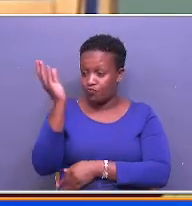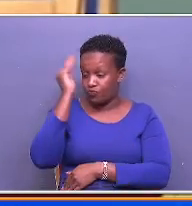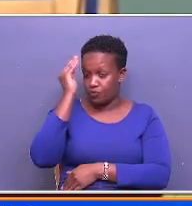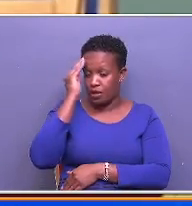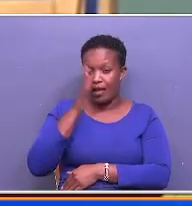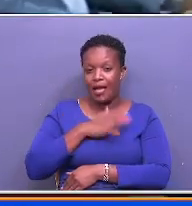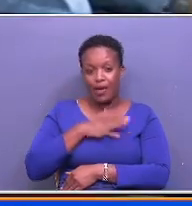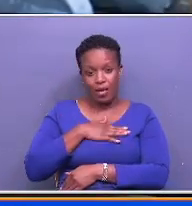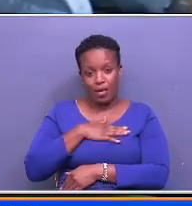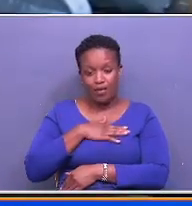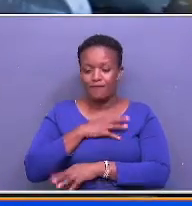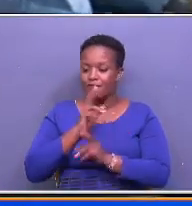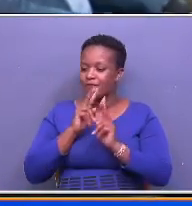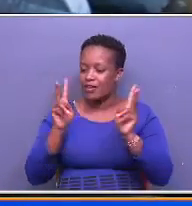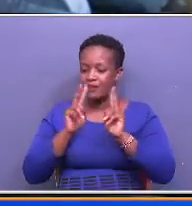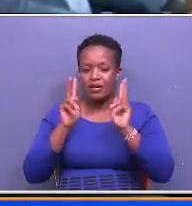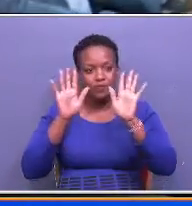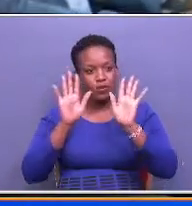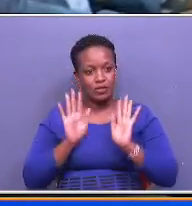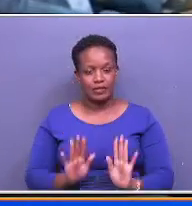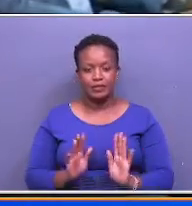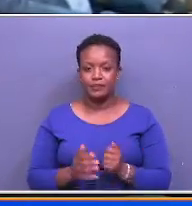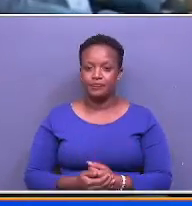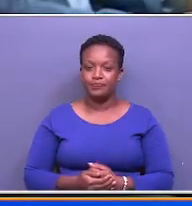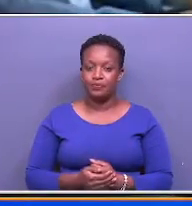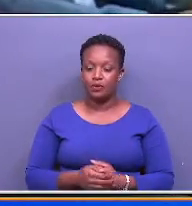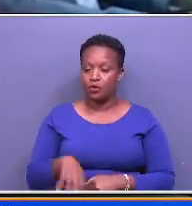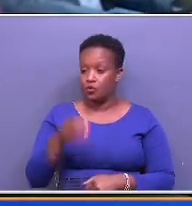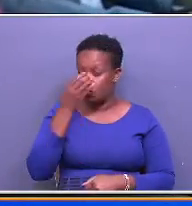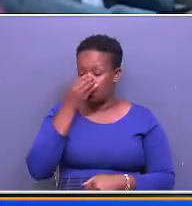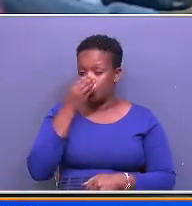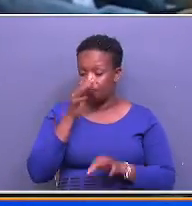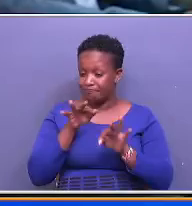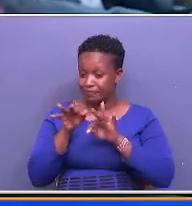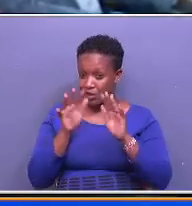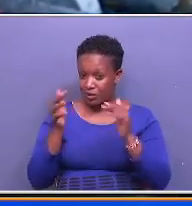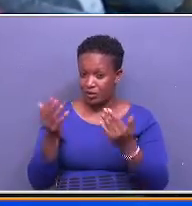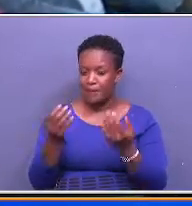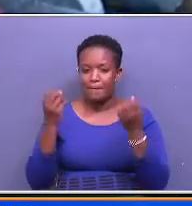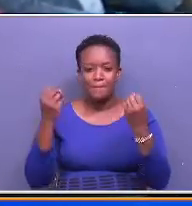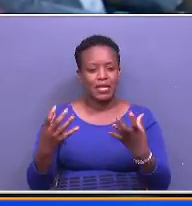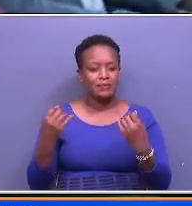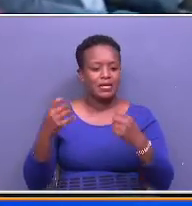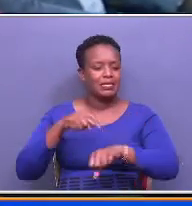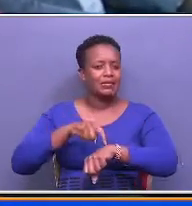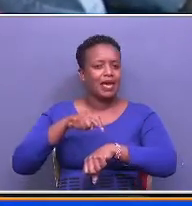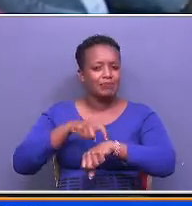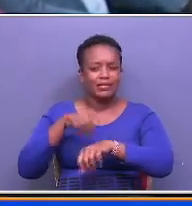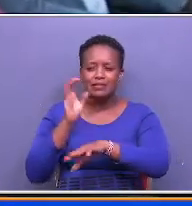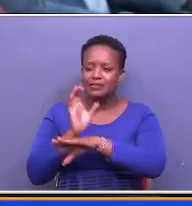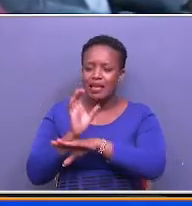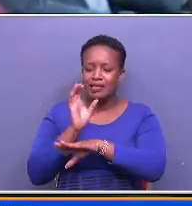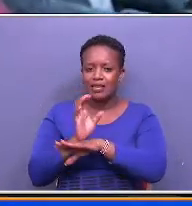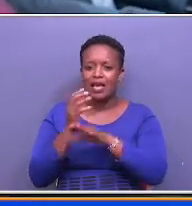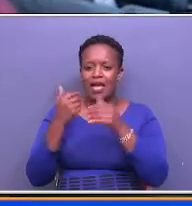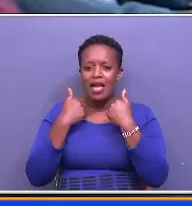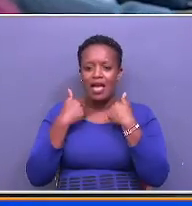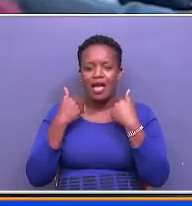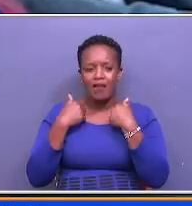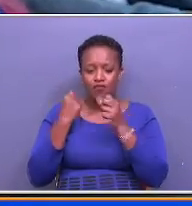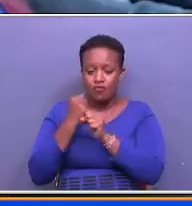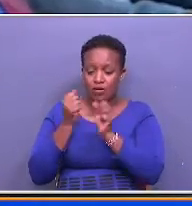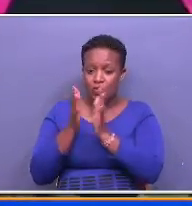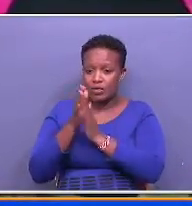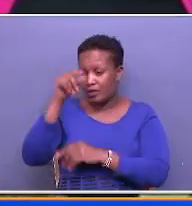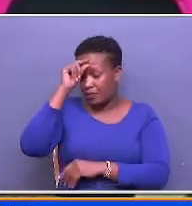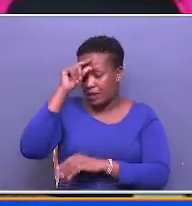is very important. Ruto opens that many at times the church has issued with the government and how the state